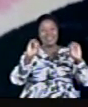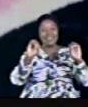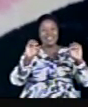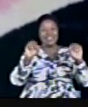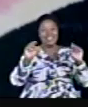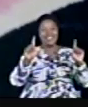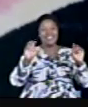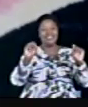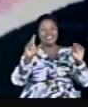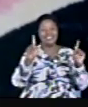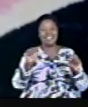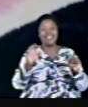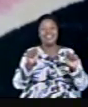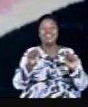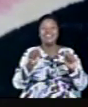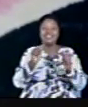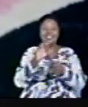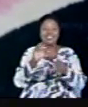south, like you.